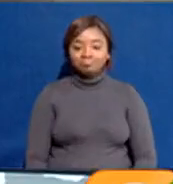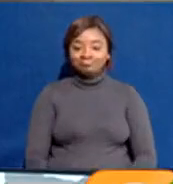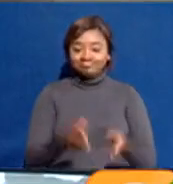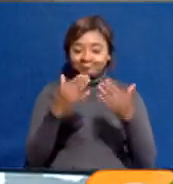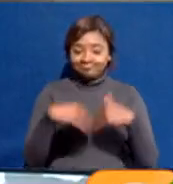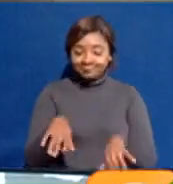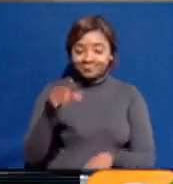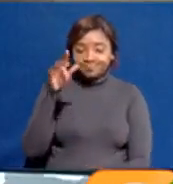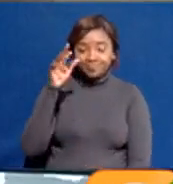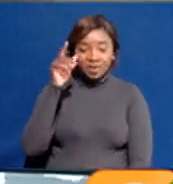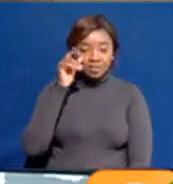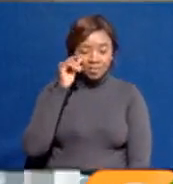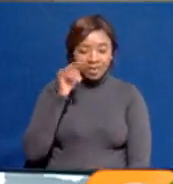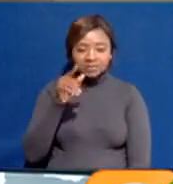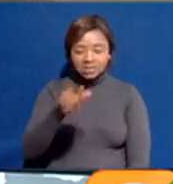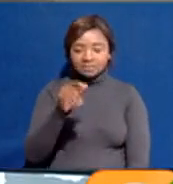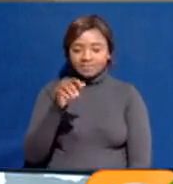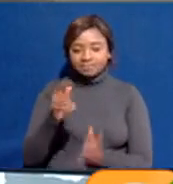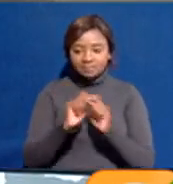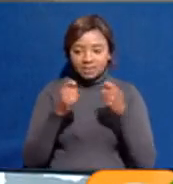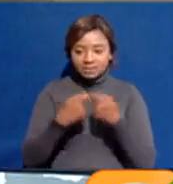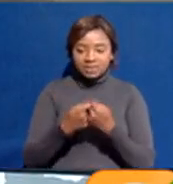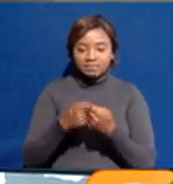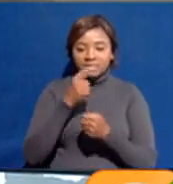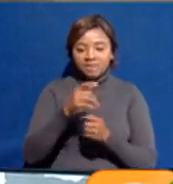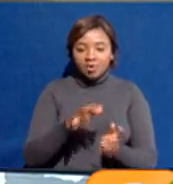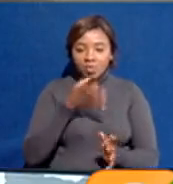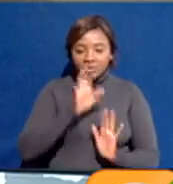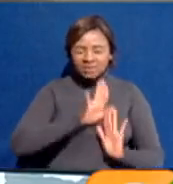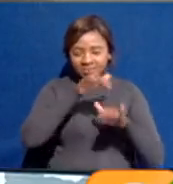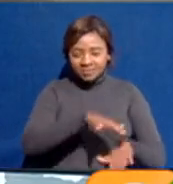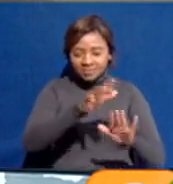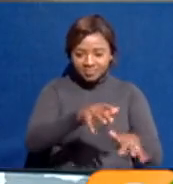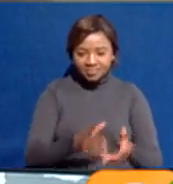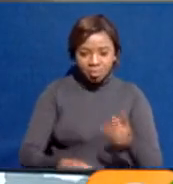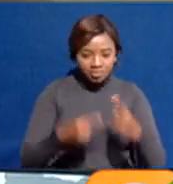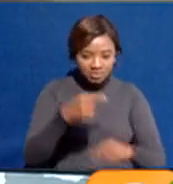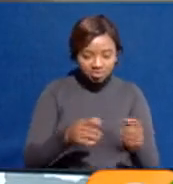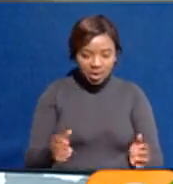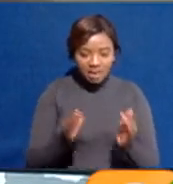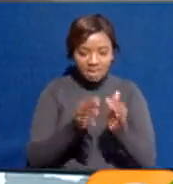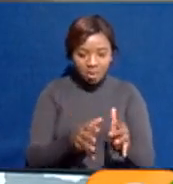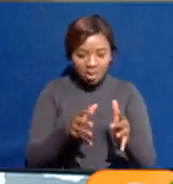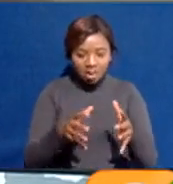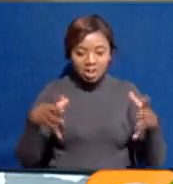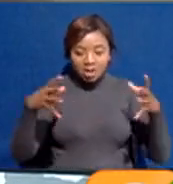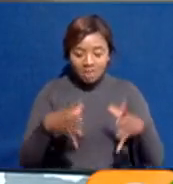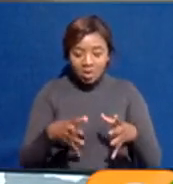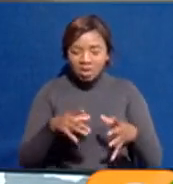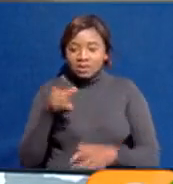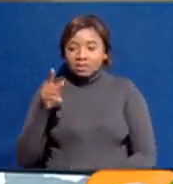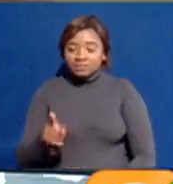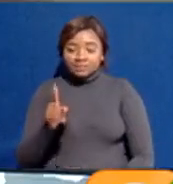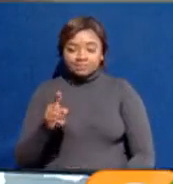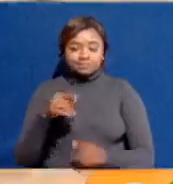Pwani Wolves are the winners of the inaugural beach handball competition of the Kenya Beach Games. The Wolves were in fine